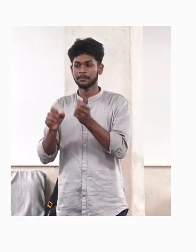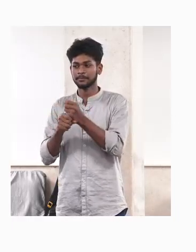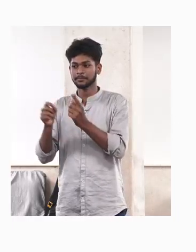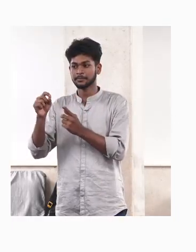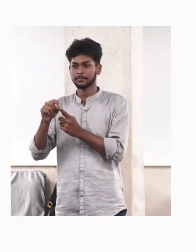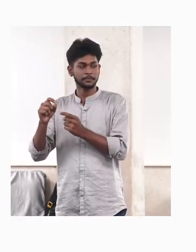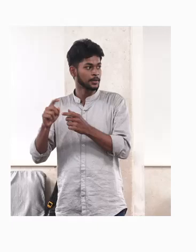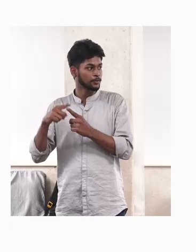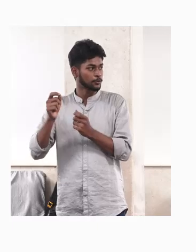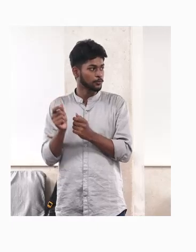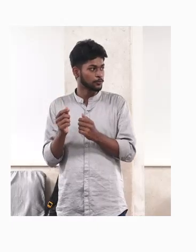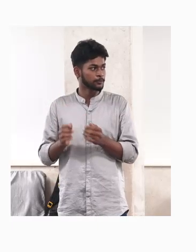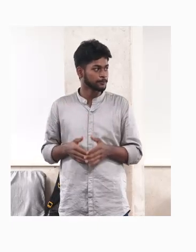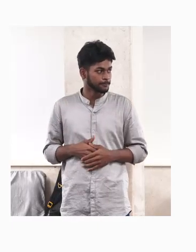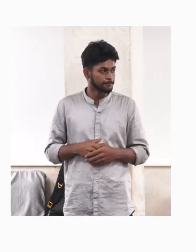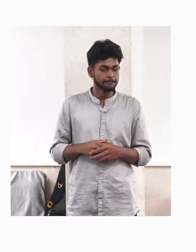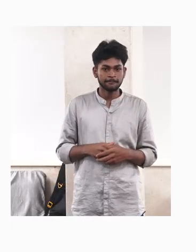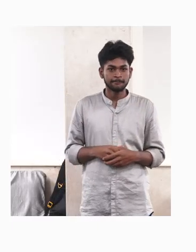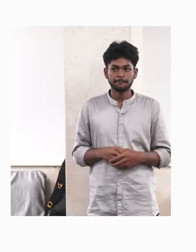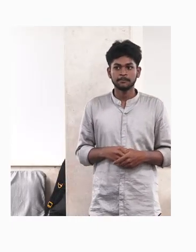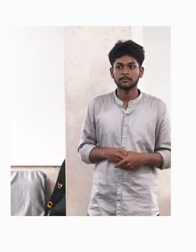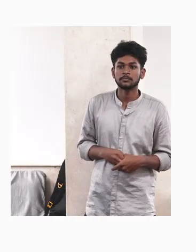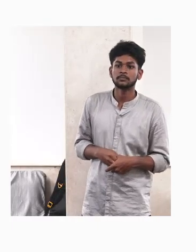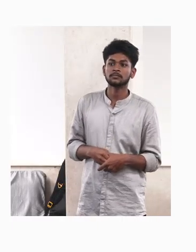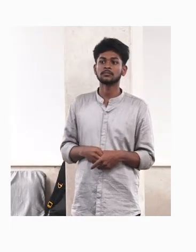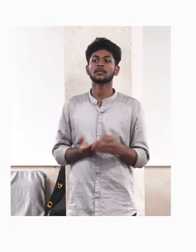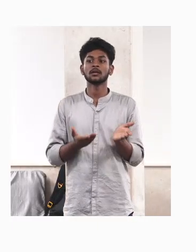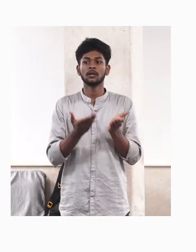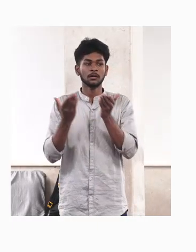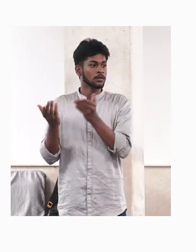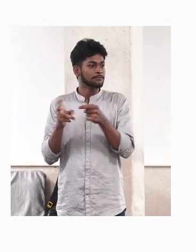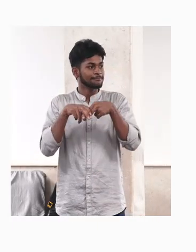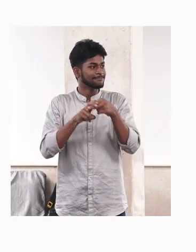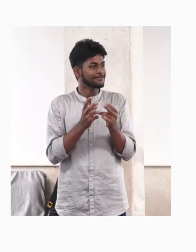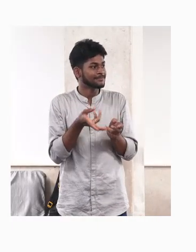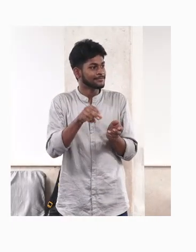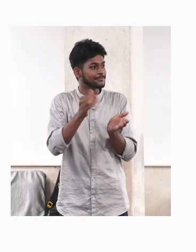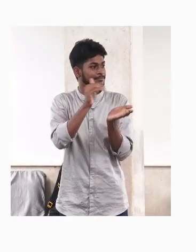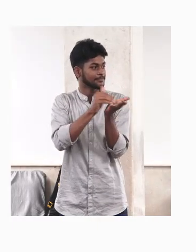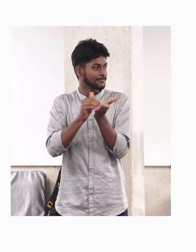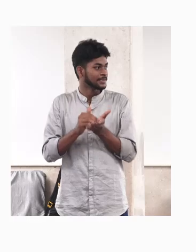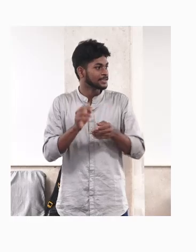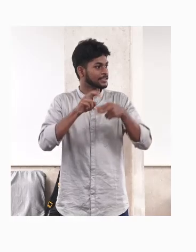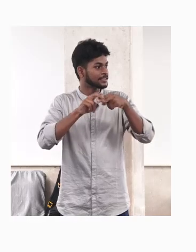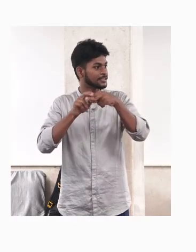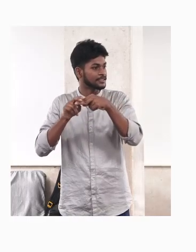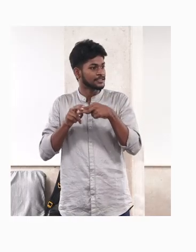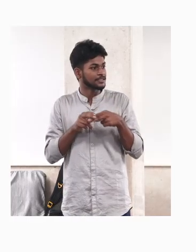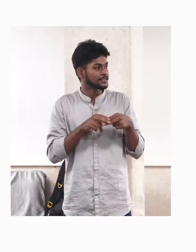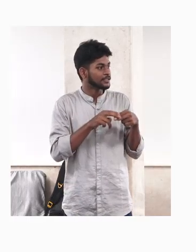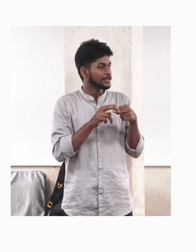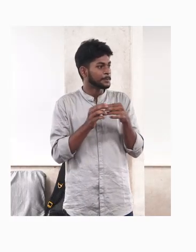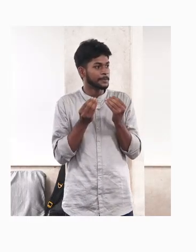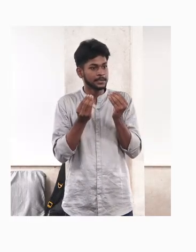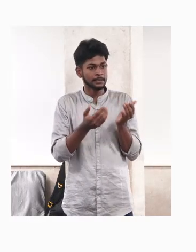all operations. For folks coming in, request you to take your seat silently since we're starting the program and try to